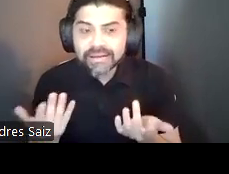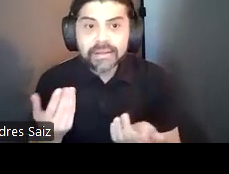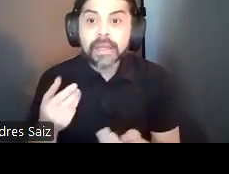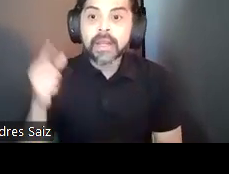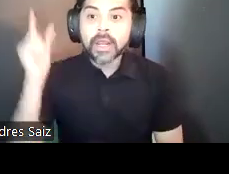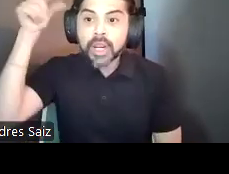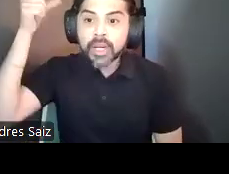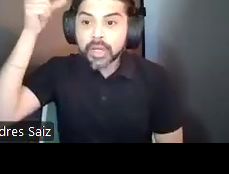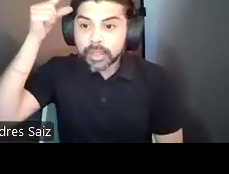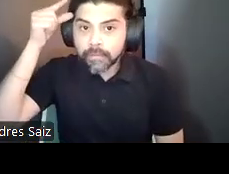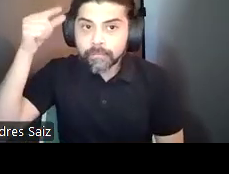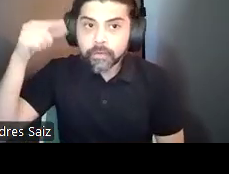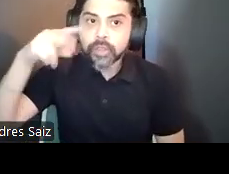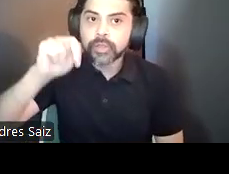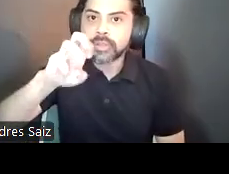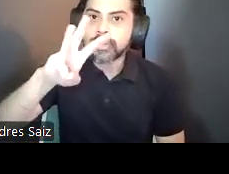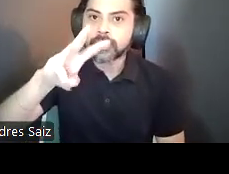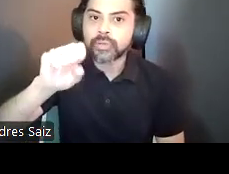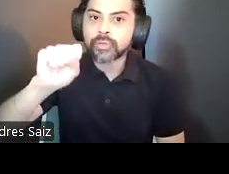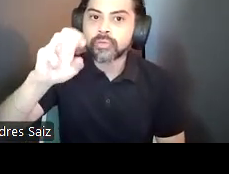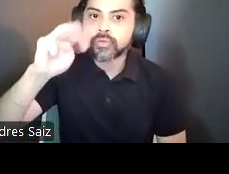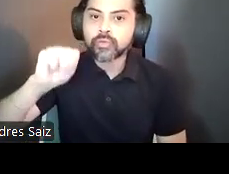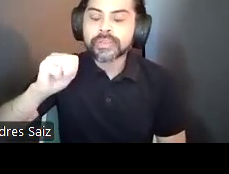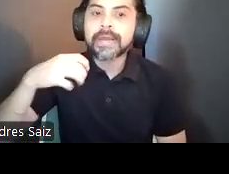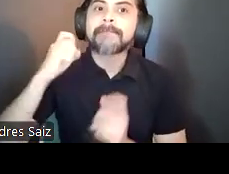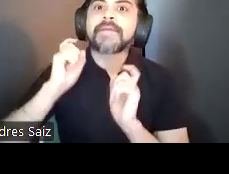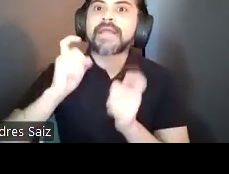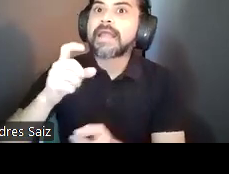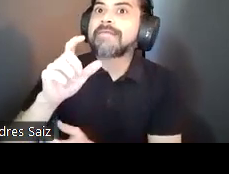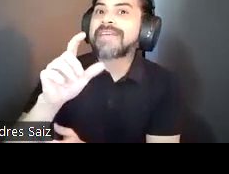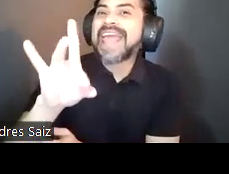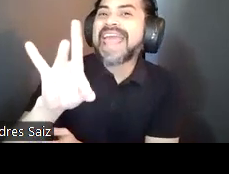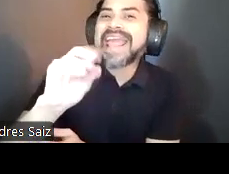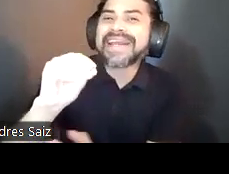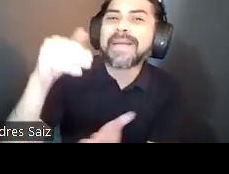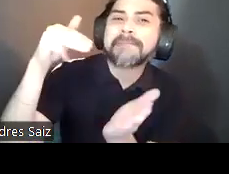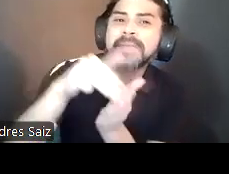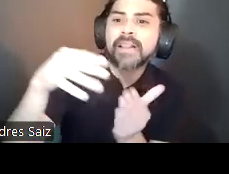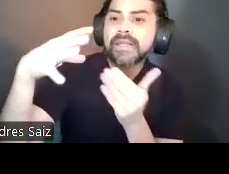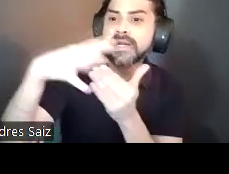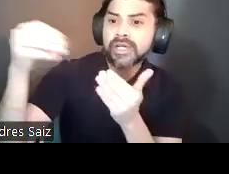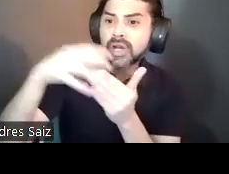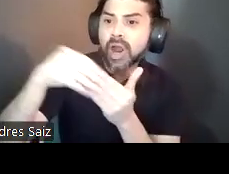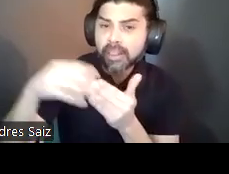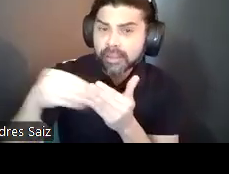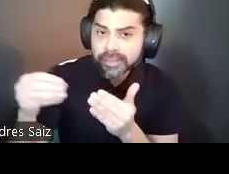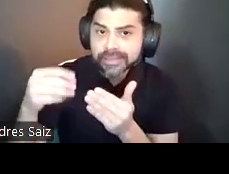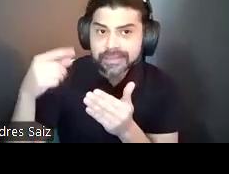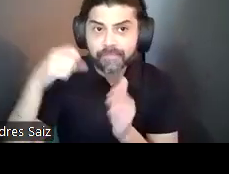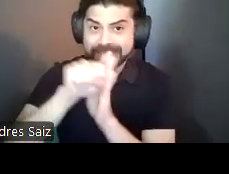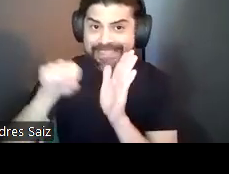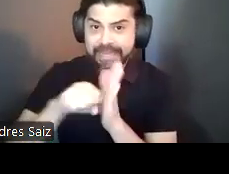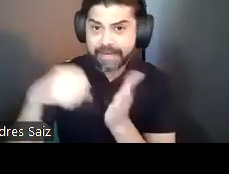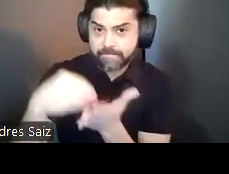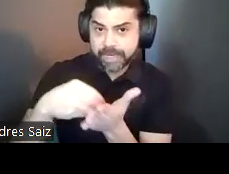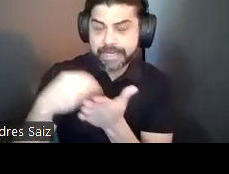Newsom fast-tracked up to $80 million in state funds and deployed the California National Guard and California volunteers